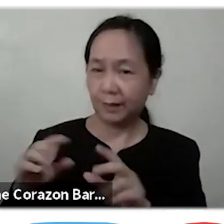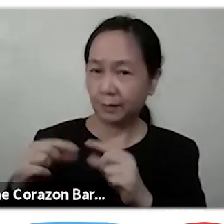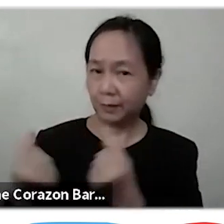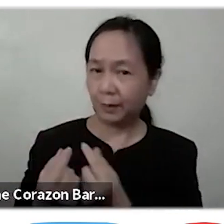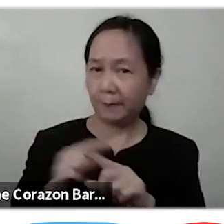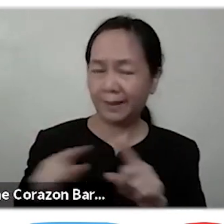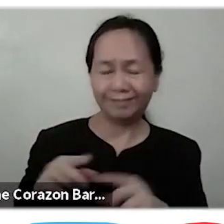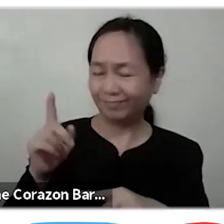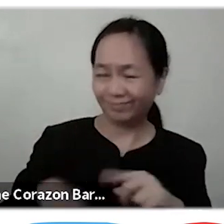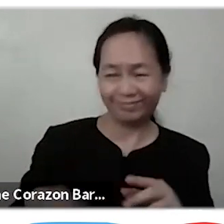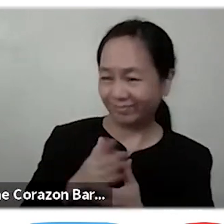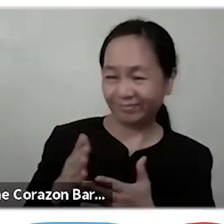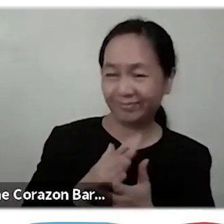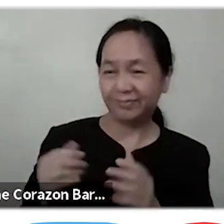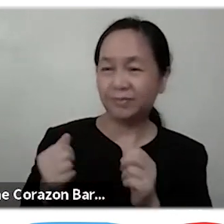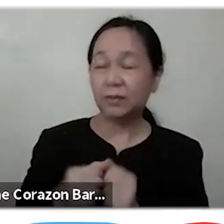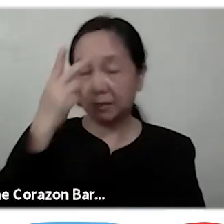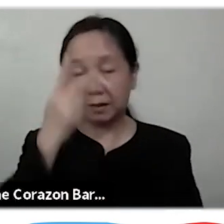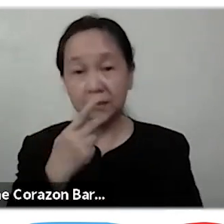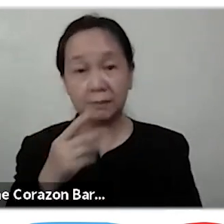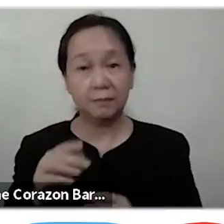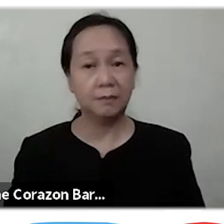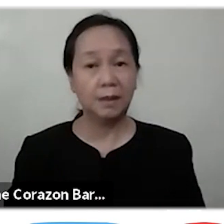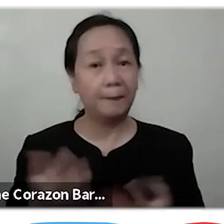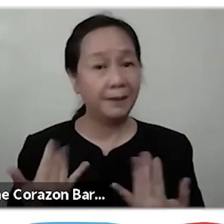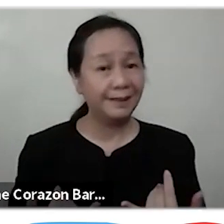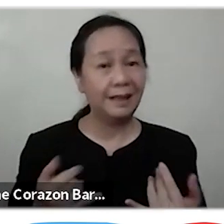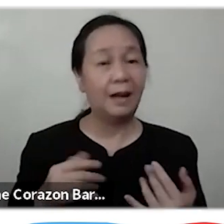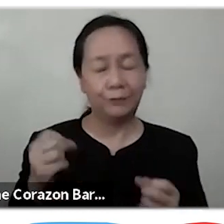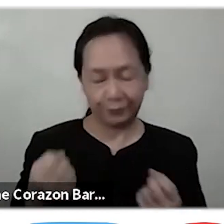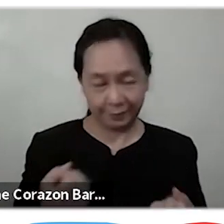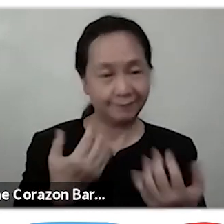easily share the problems with the parents. The thing is that they